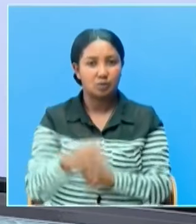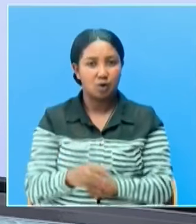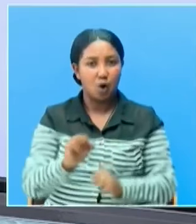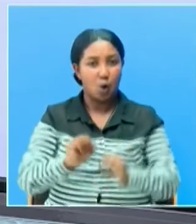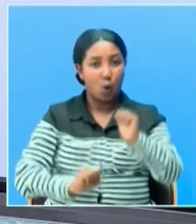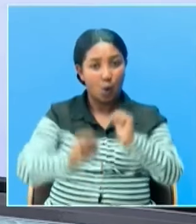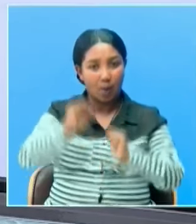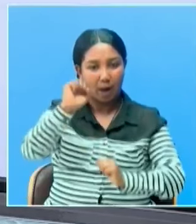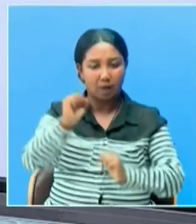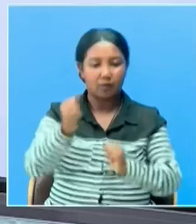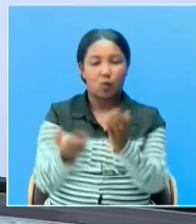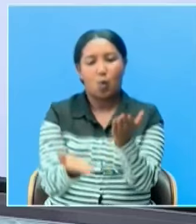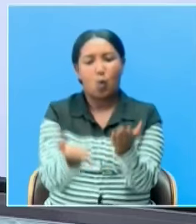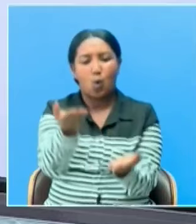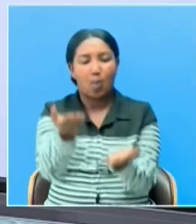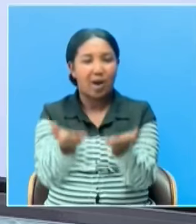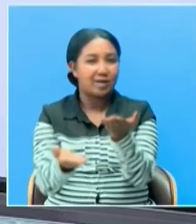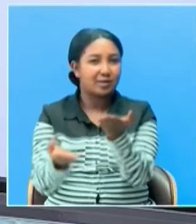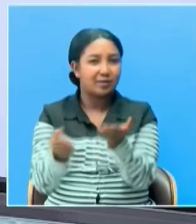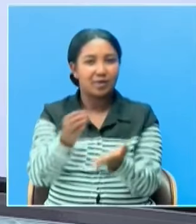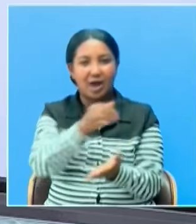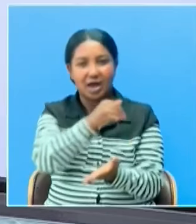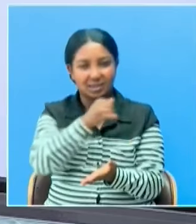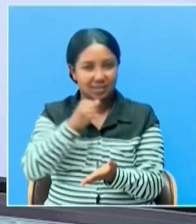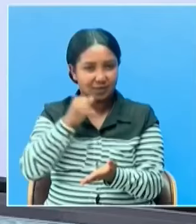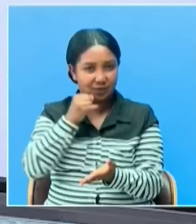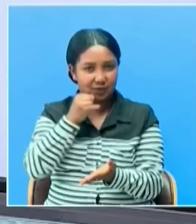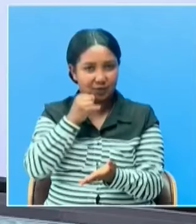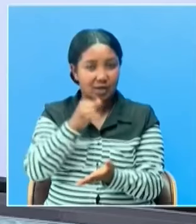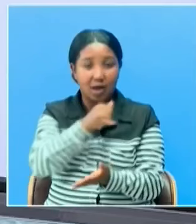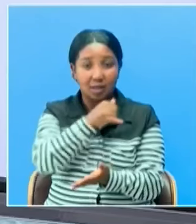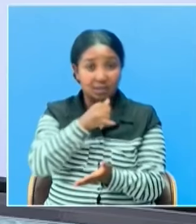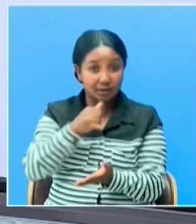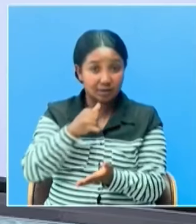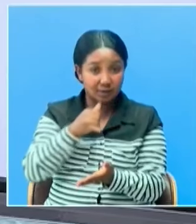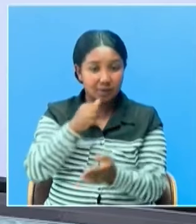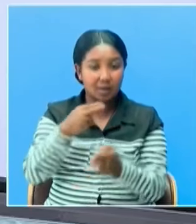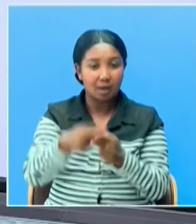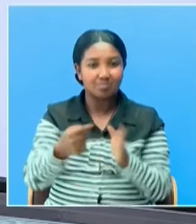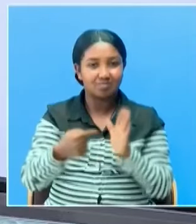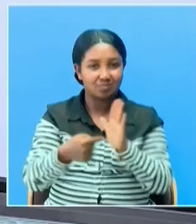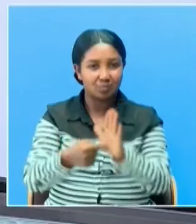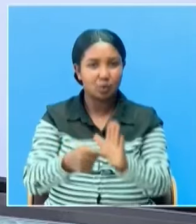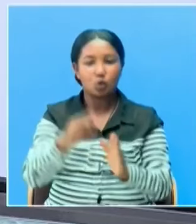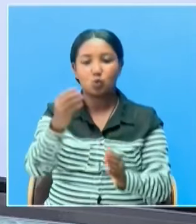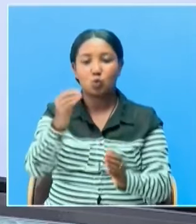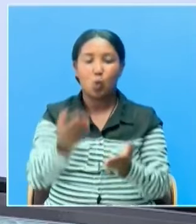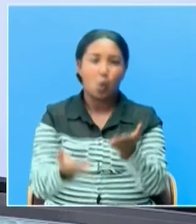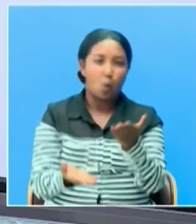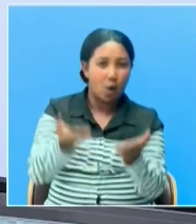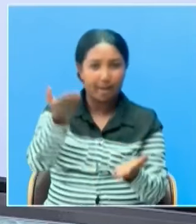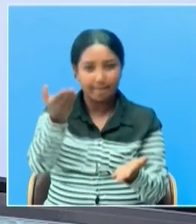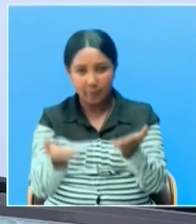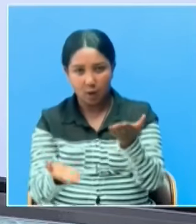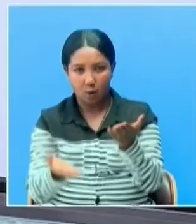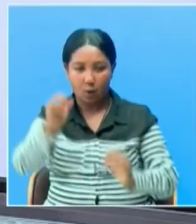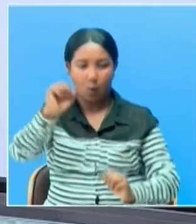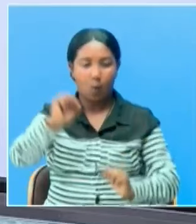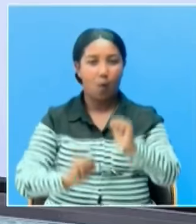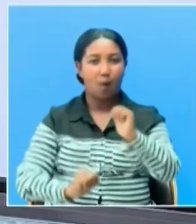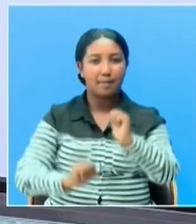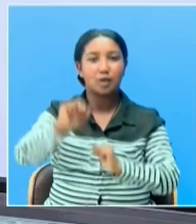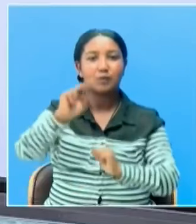Comparative adjectives. We use comparative adjectives, as it is named in the case, to compare